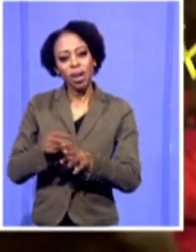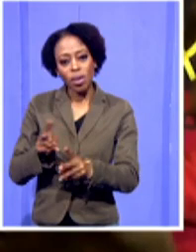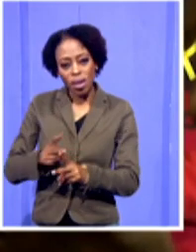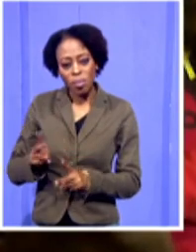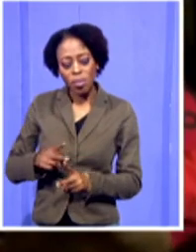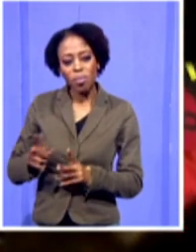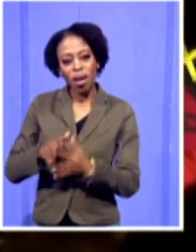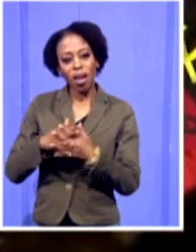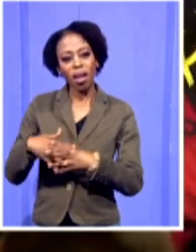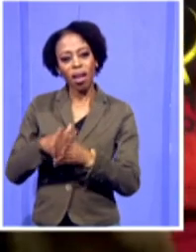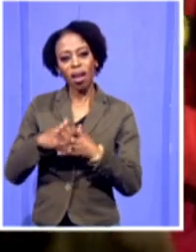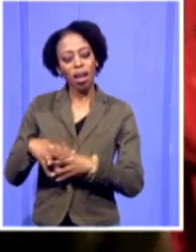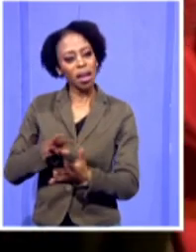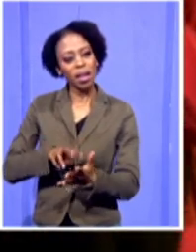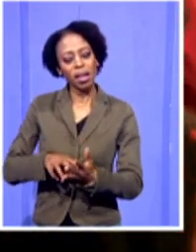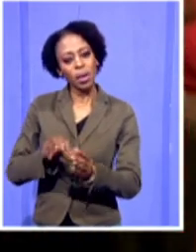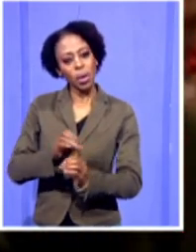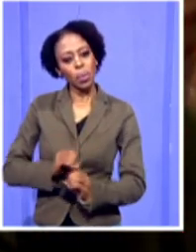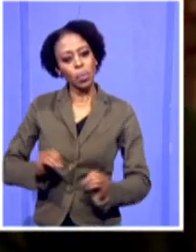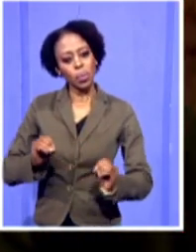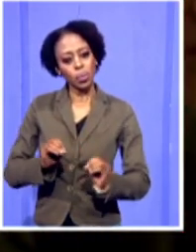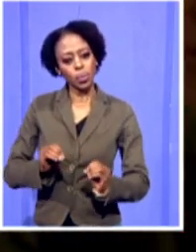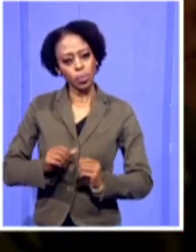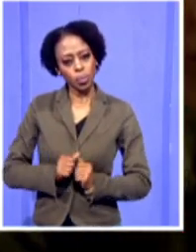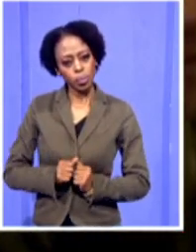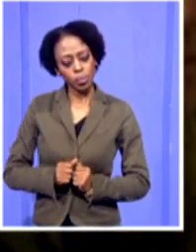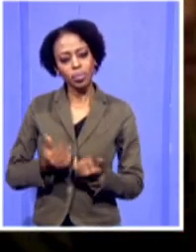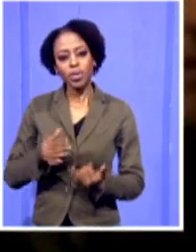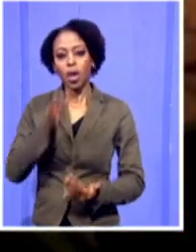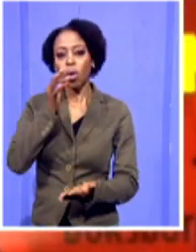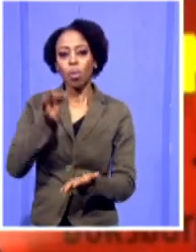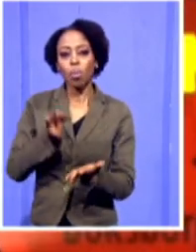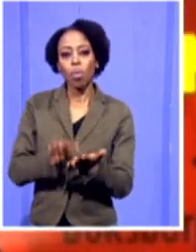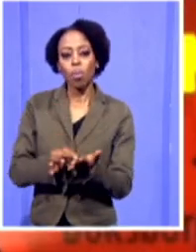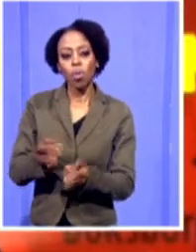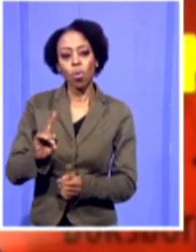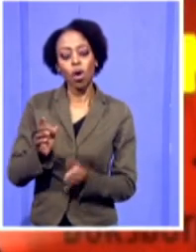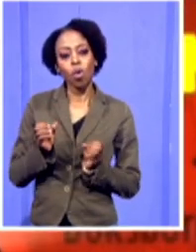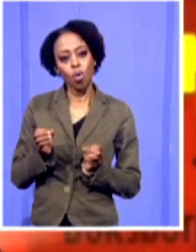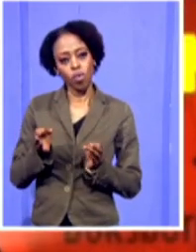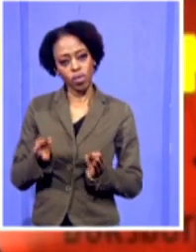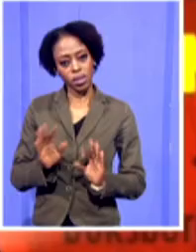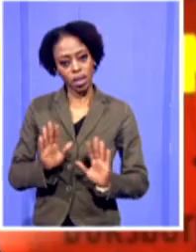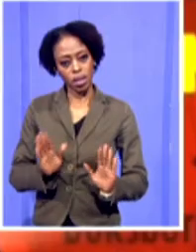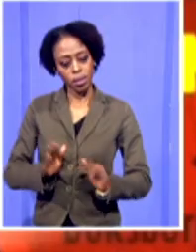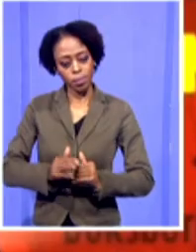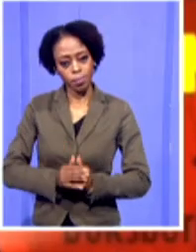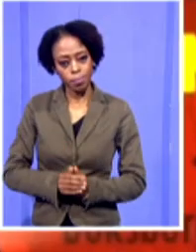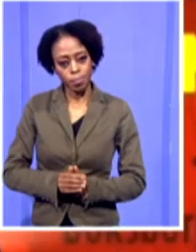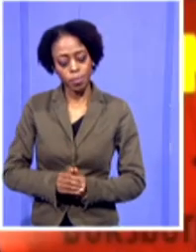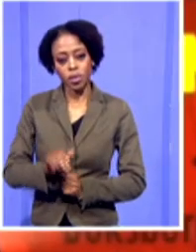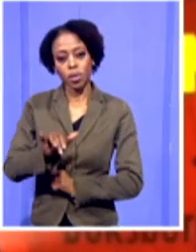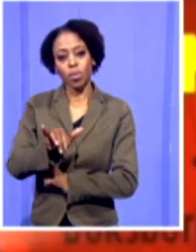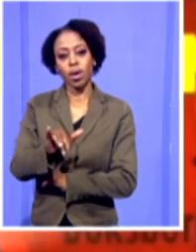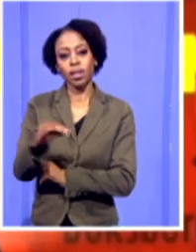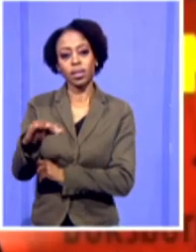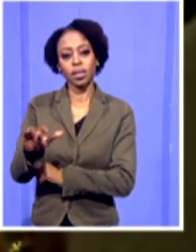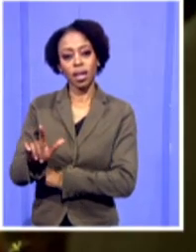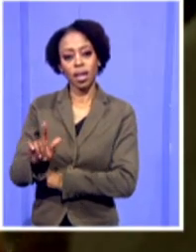unnecessary. What we want to suggest, Chair, formally, is that YCL